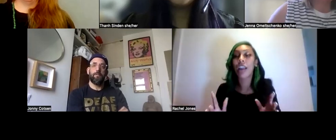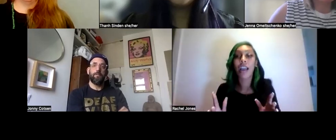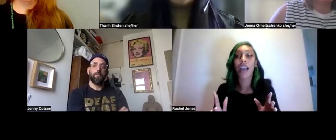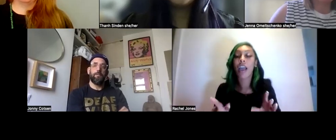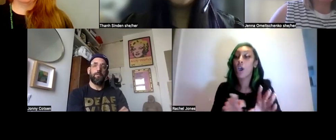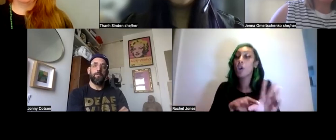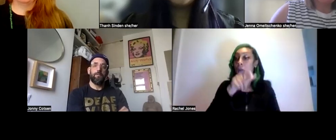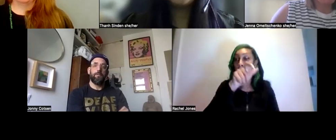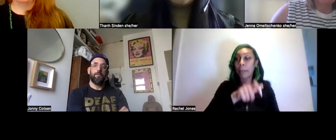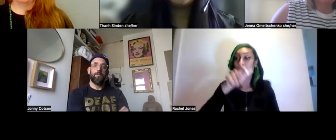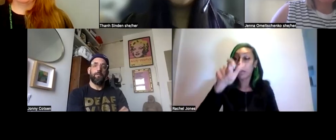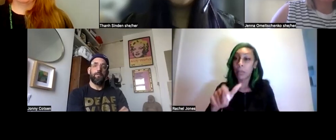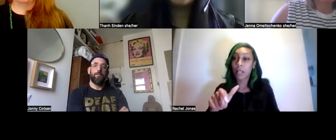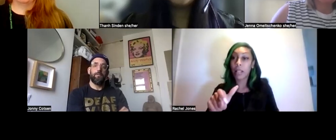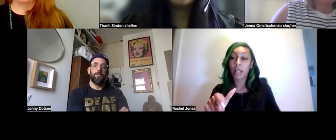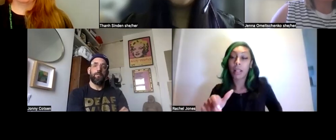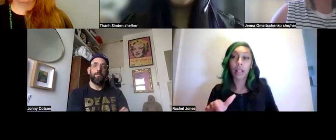of young people,